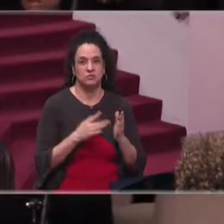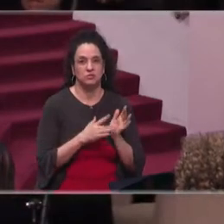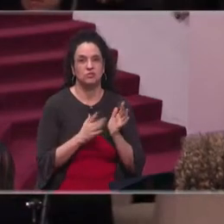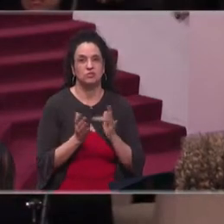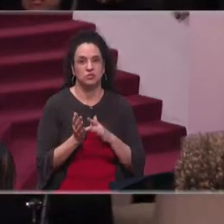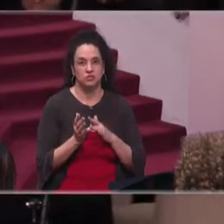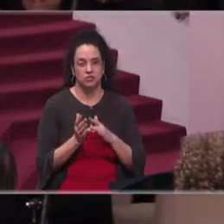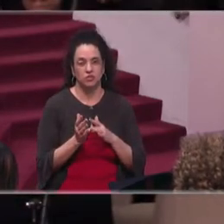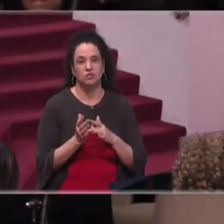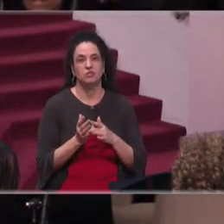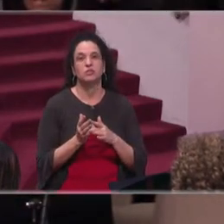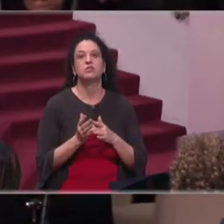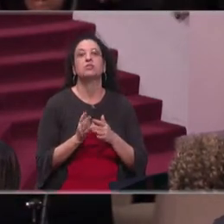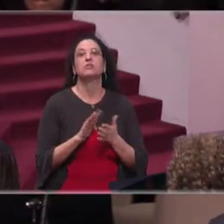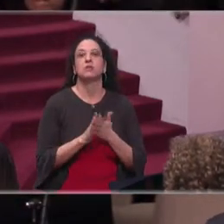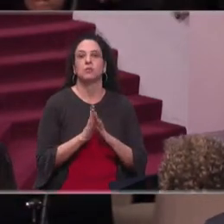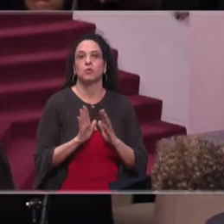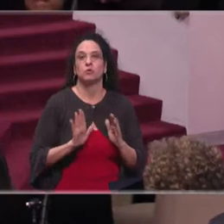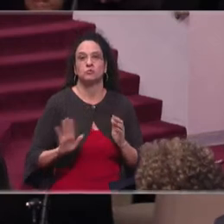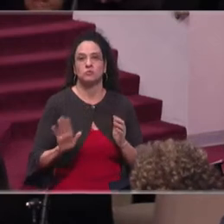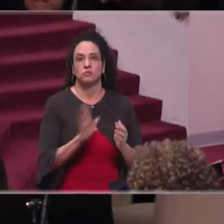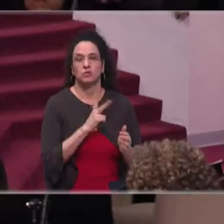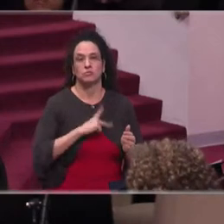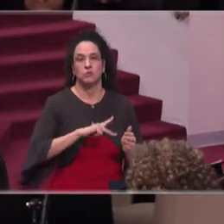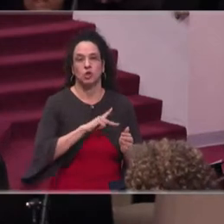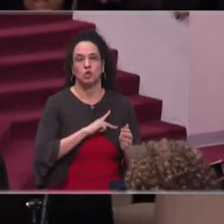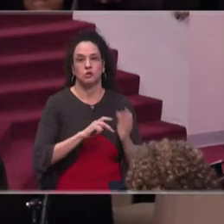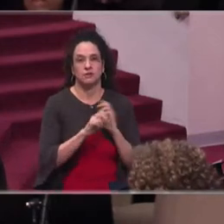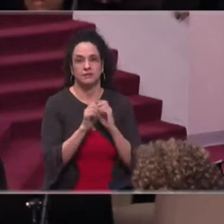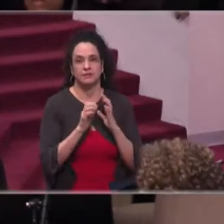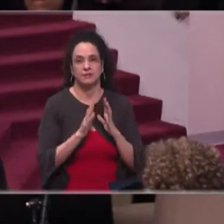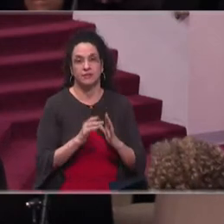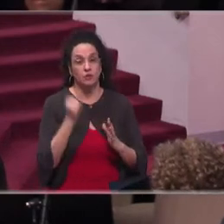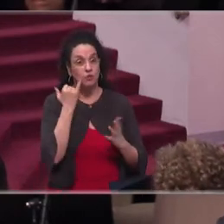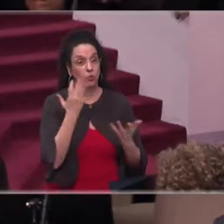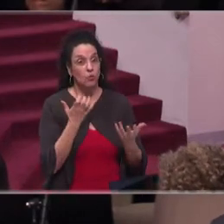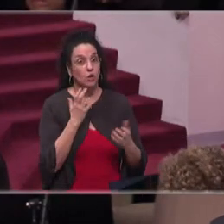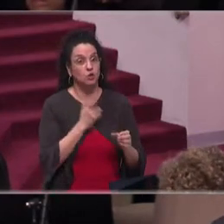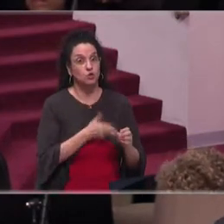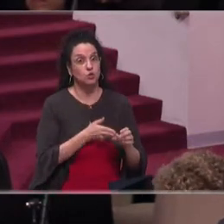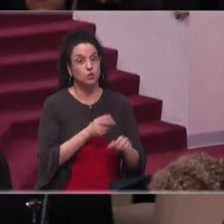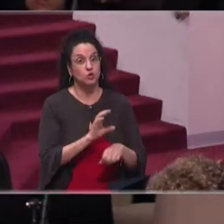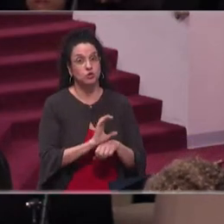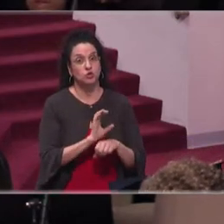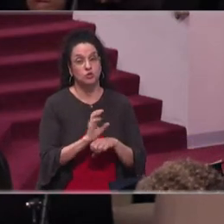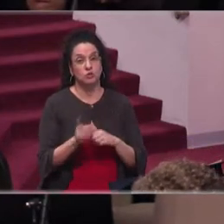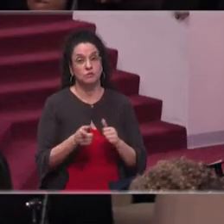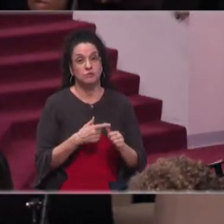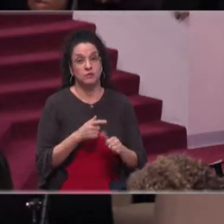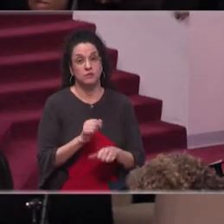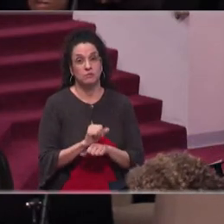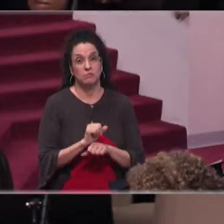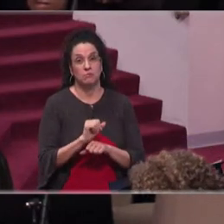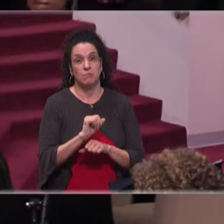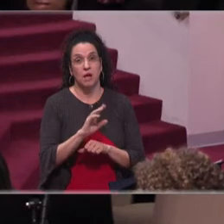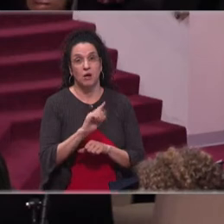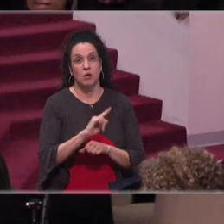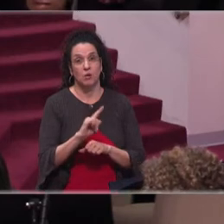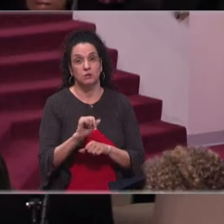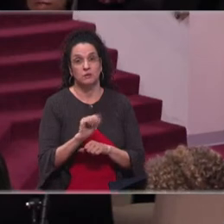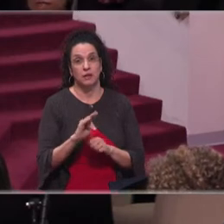our virtual space of worship, if you desire church membership with First Mount Zion, please give us a call at area